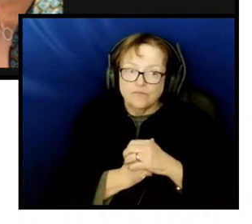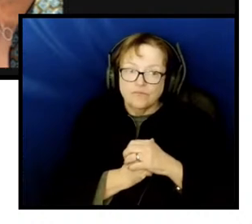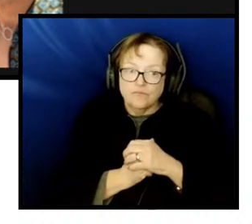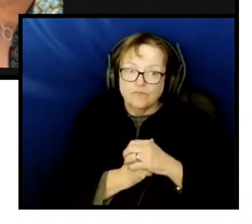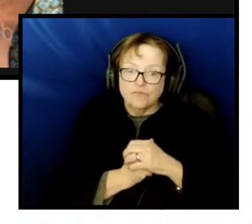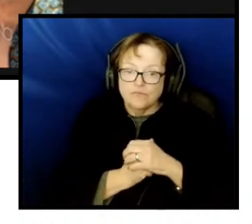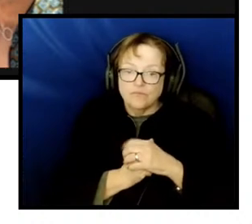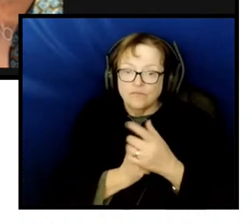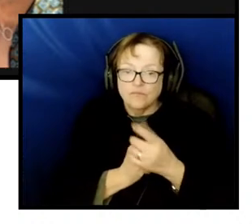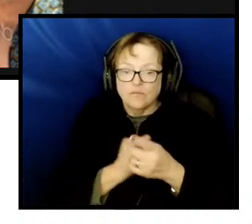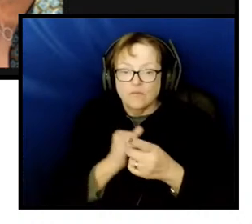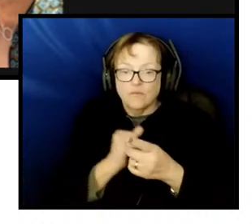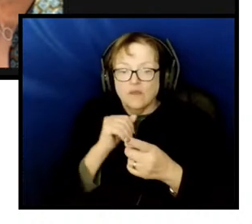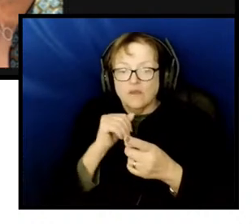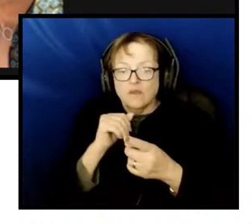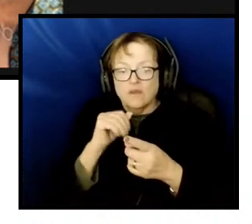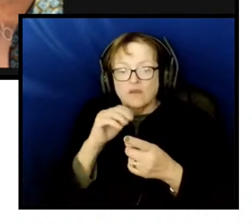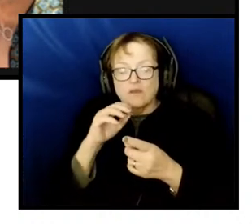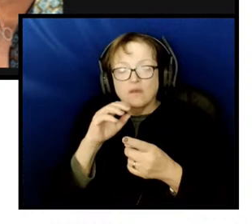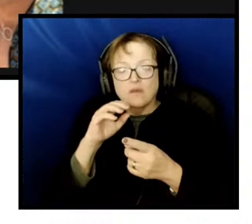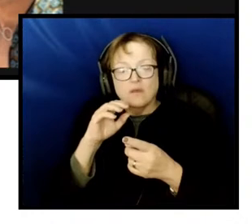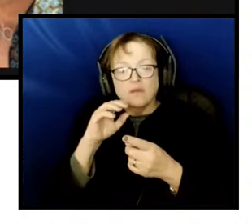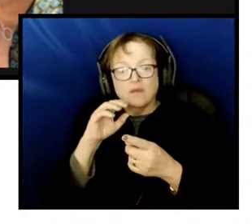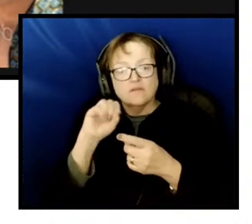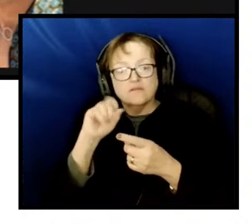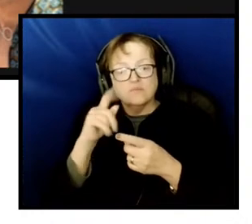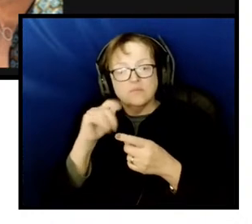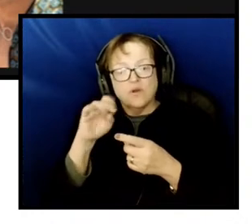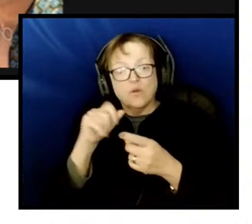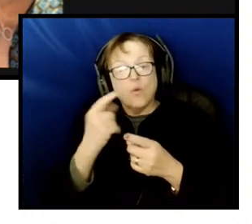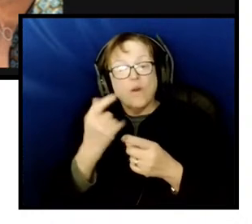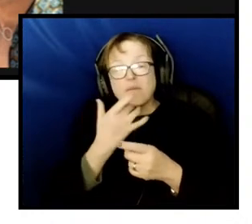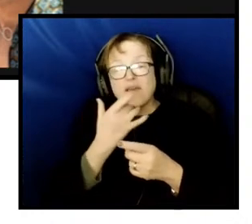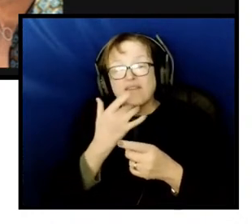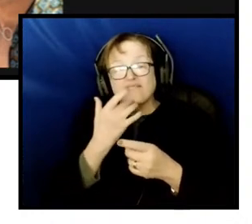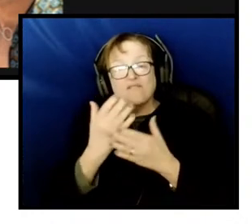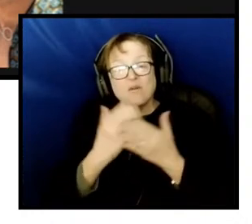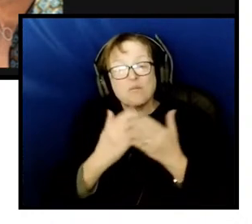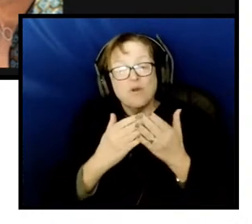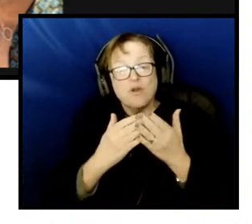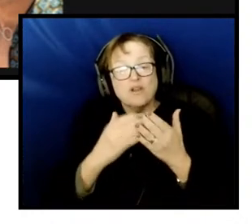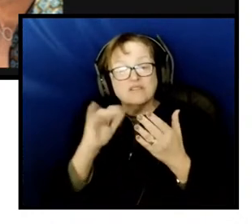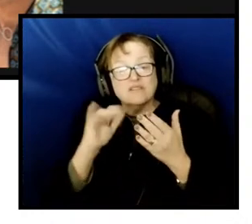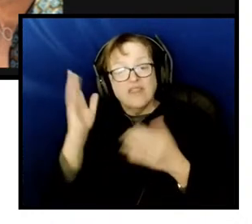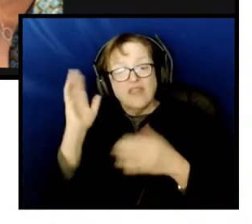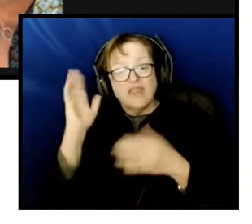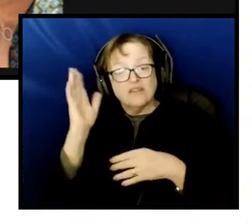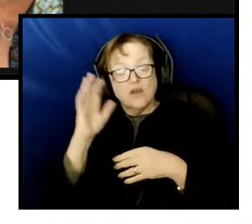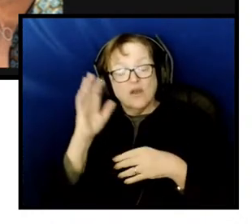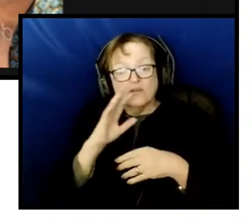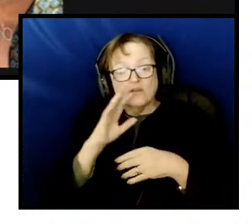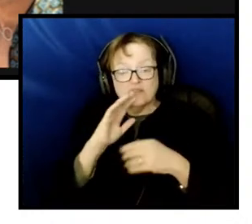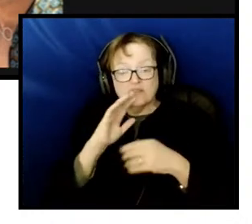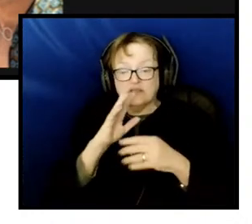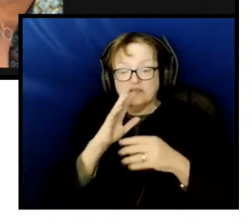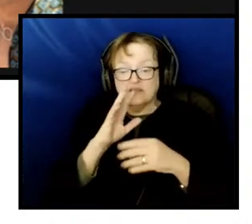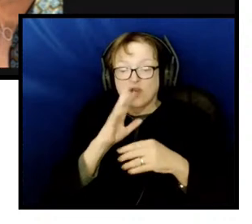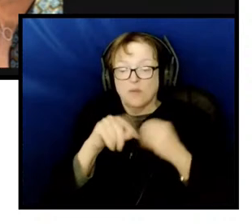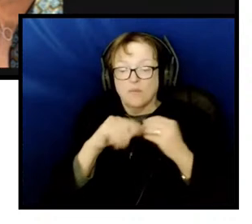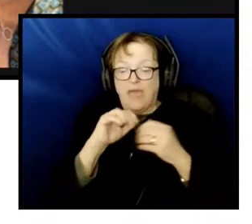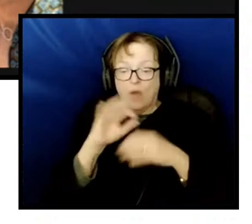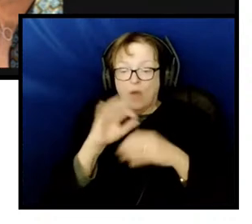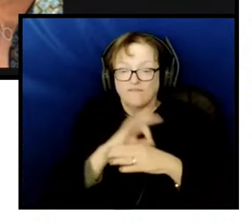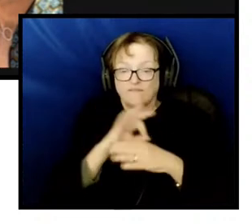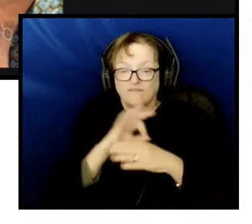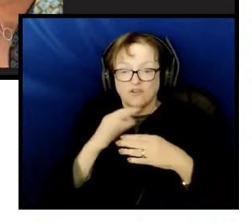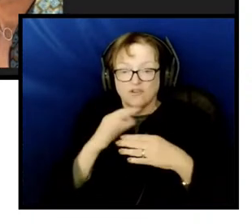I have one thing to add. One of my favorite parts of that talk was speaking on how we function our bodies as a holy